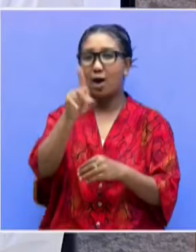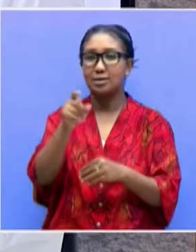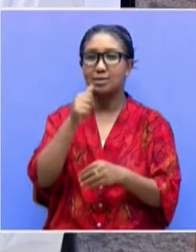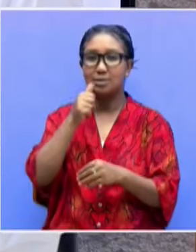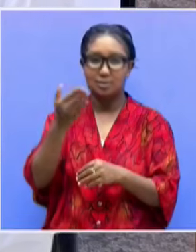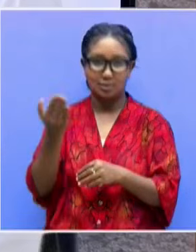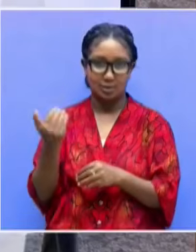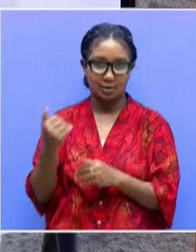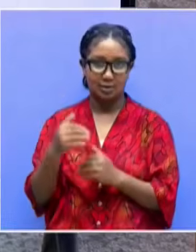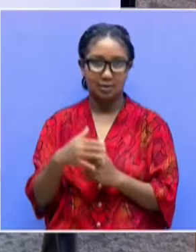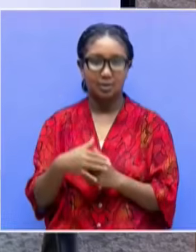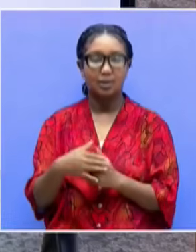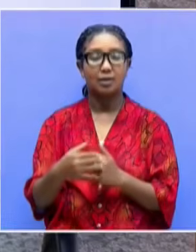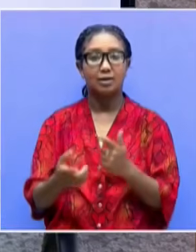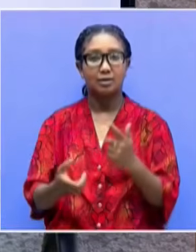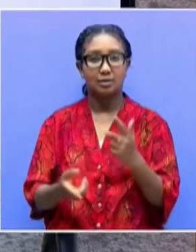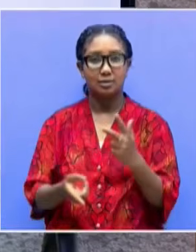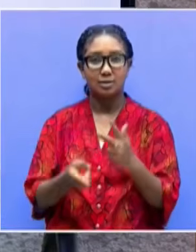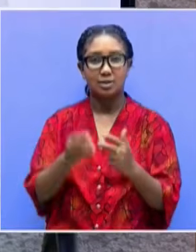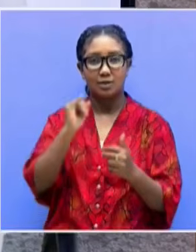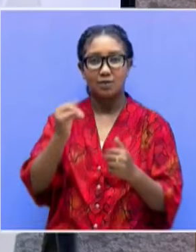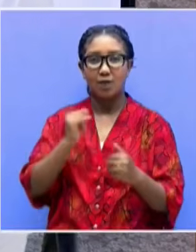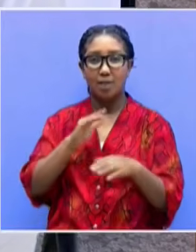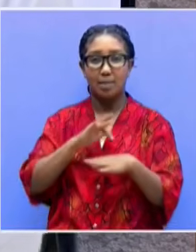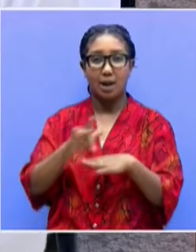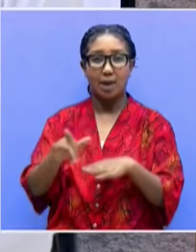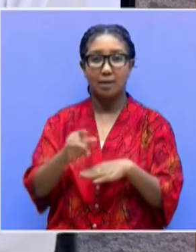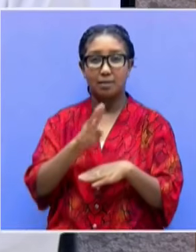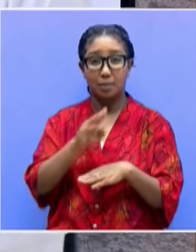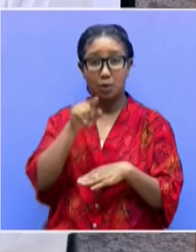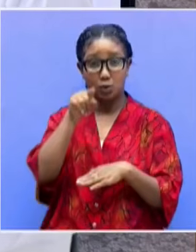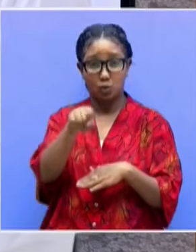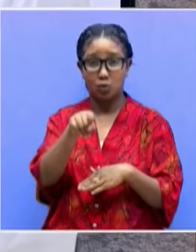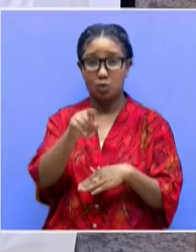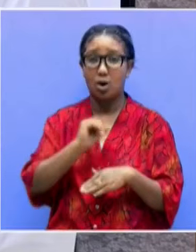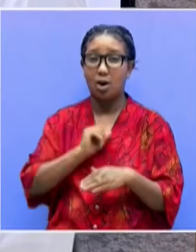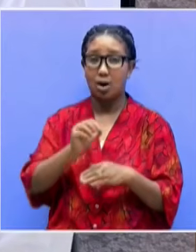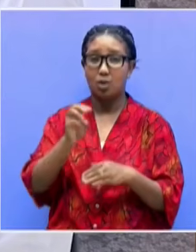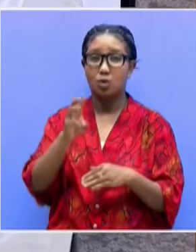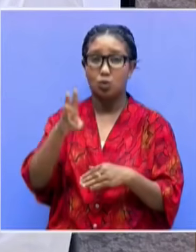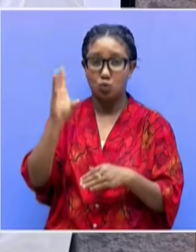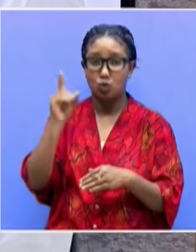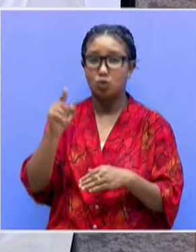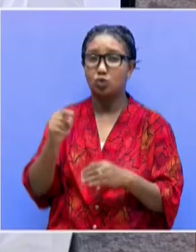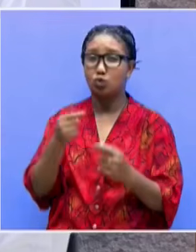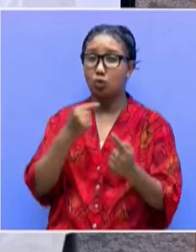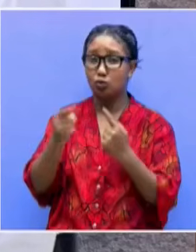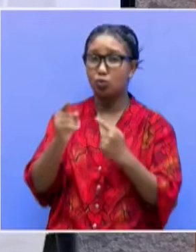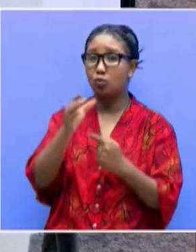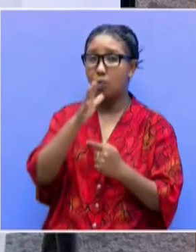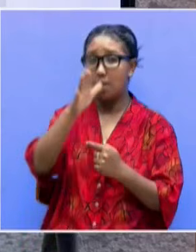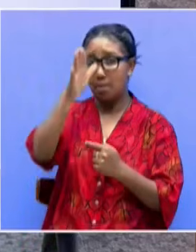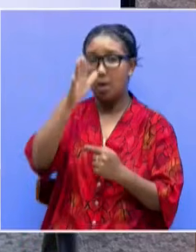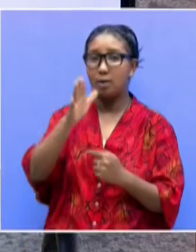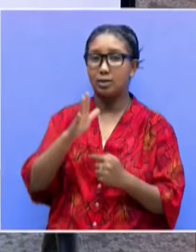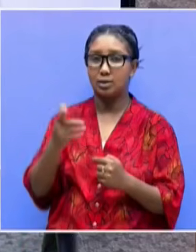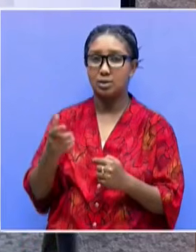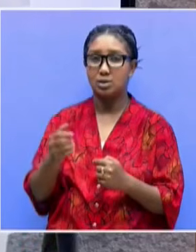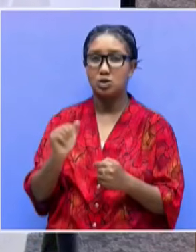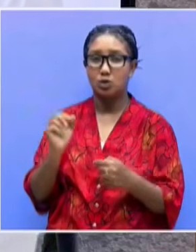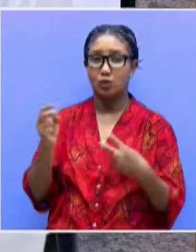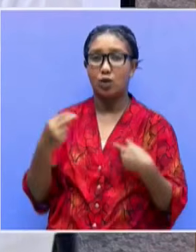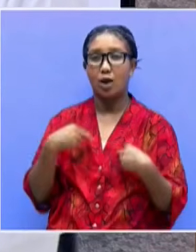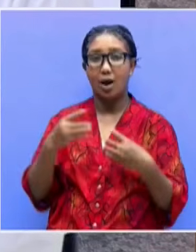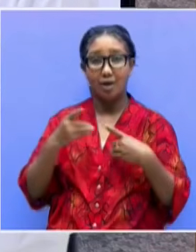her. If I blank be you, I would talk to my parents. If we